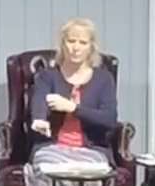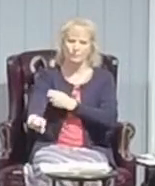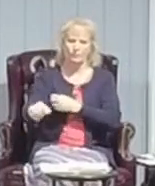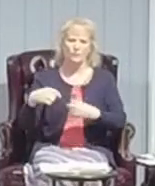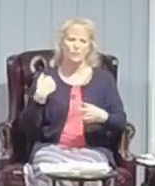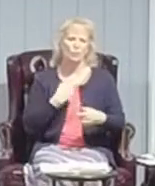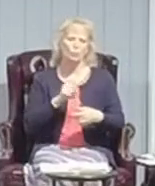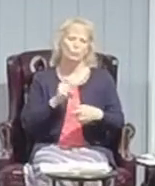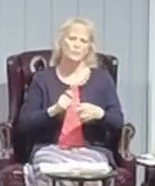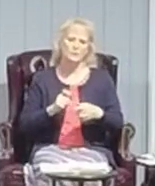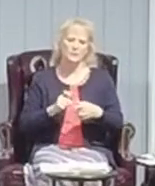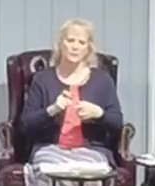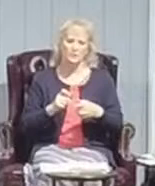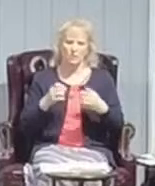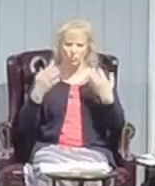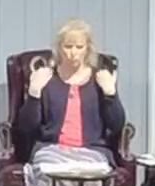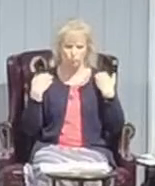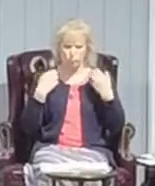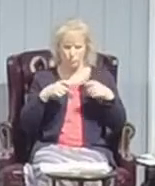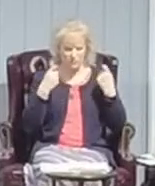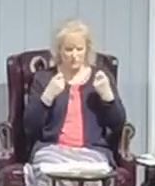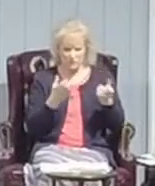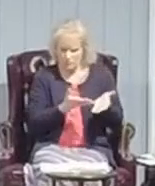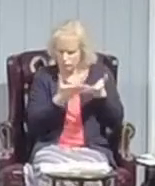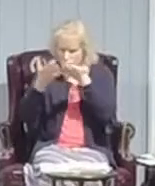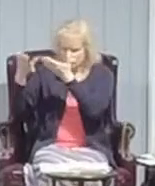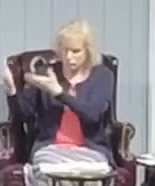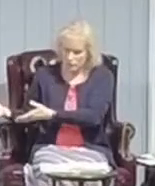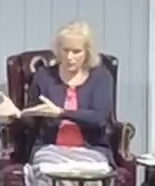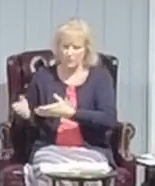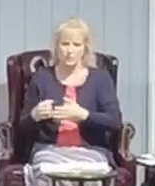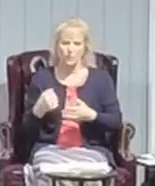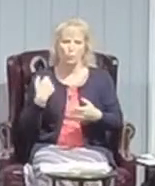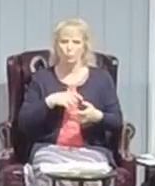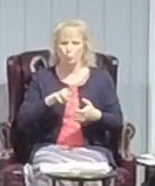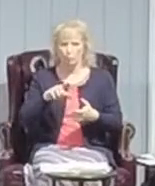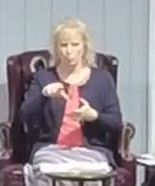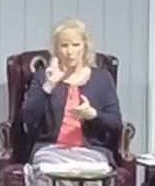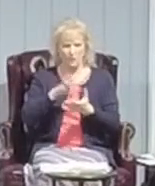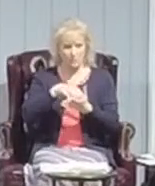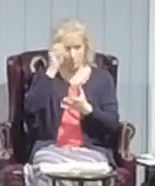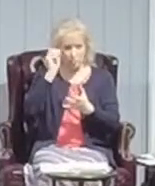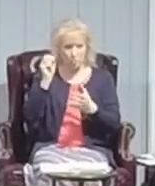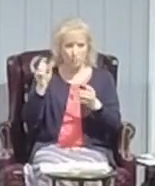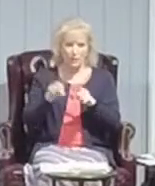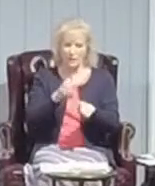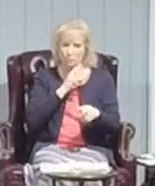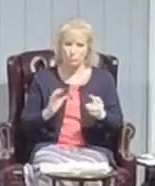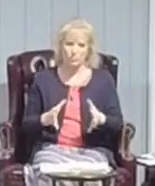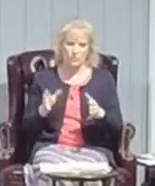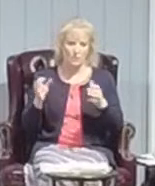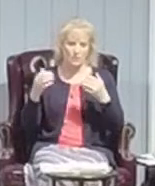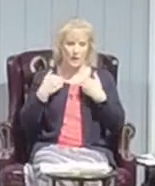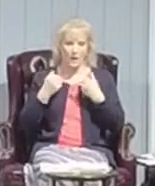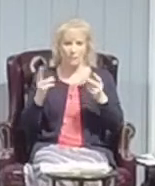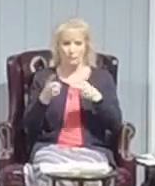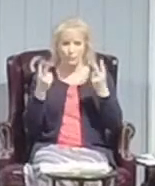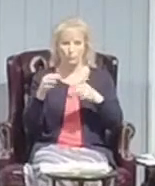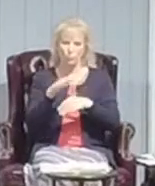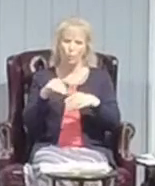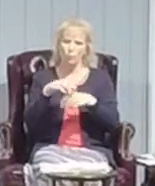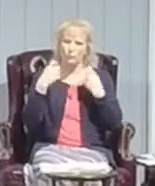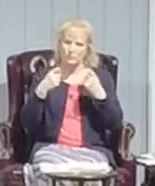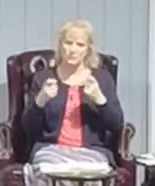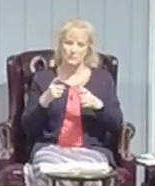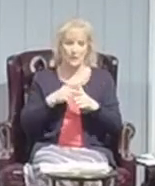so easily beset us. We need to learn what it is as Christians to have victory over sin. And then, of